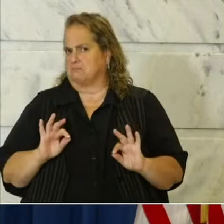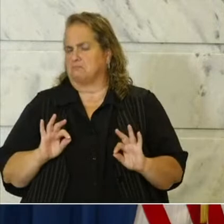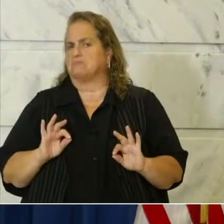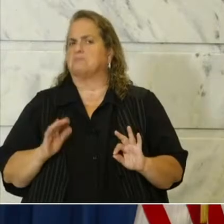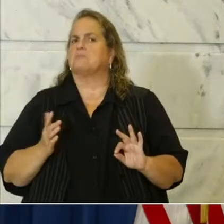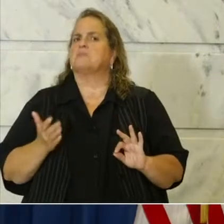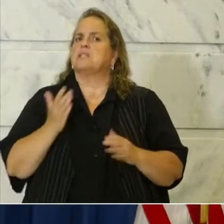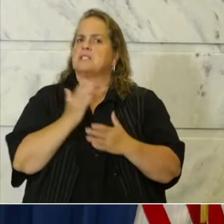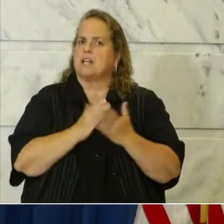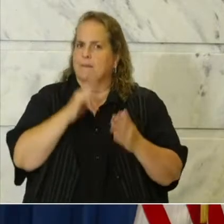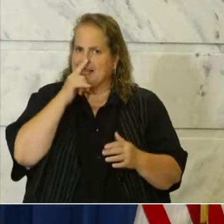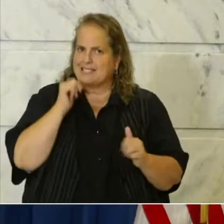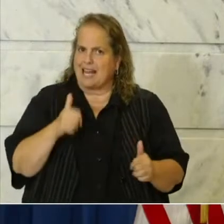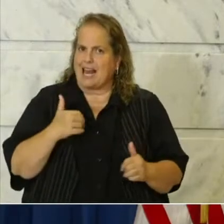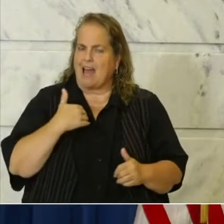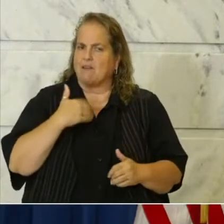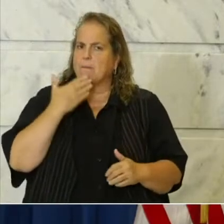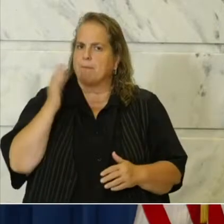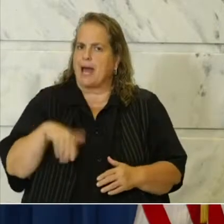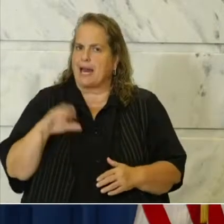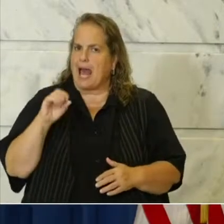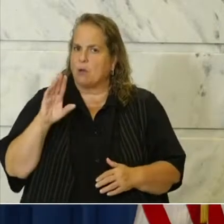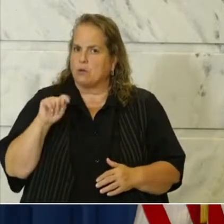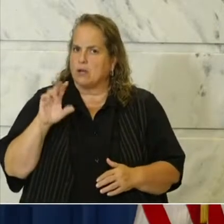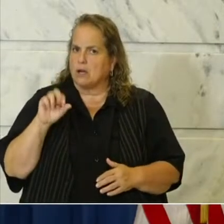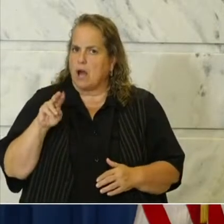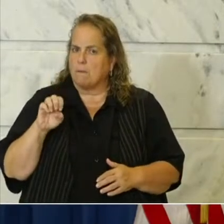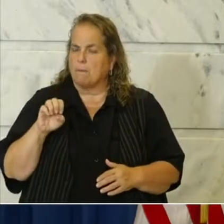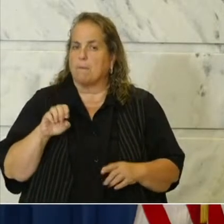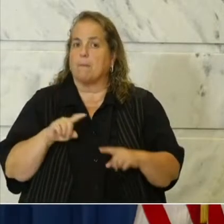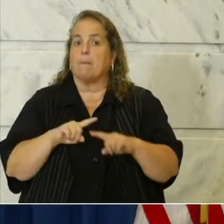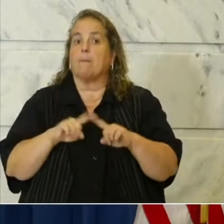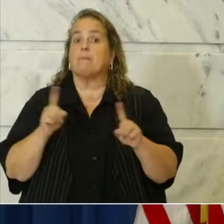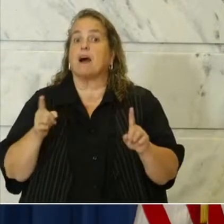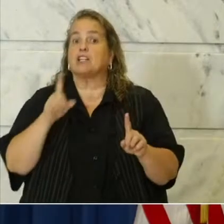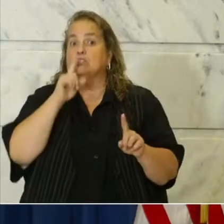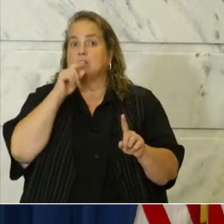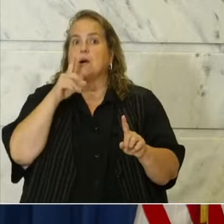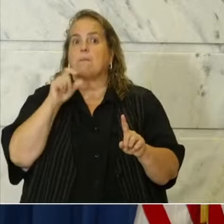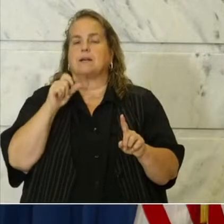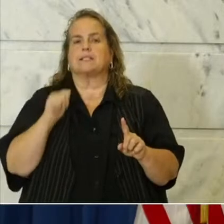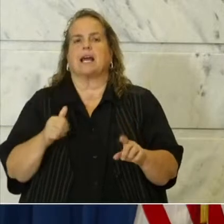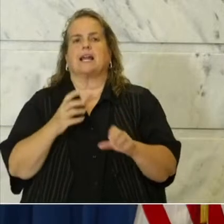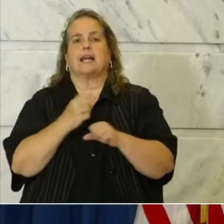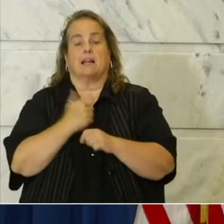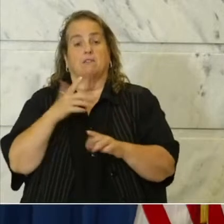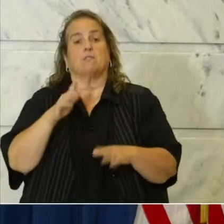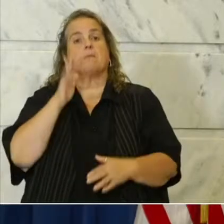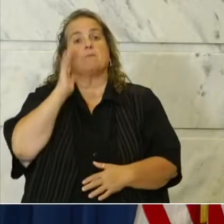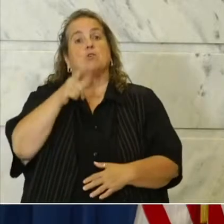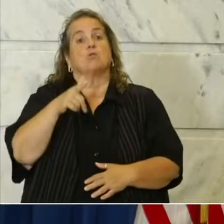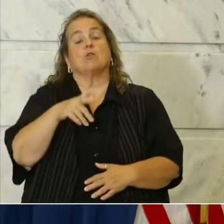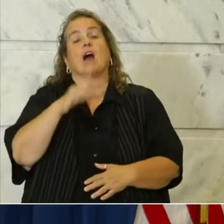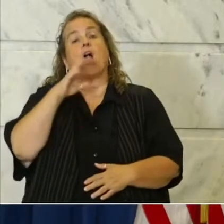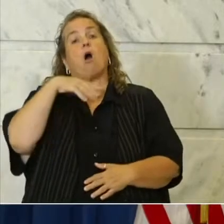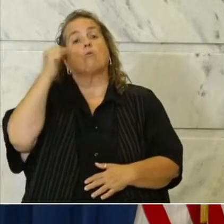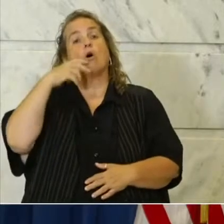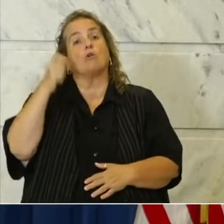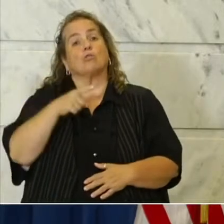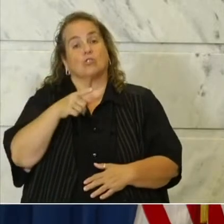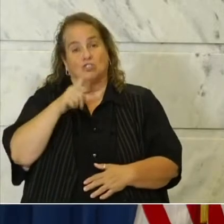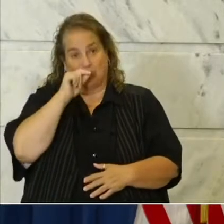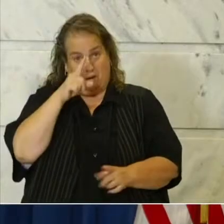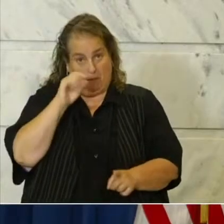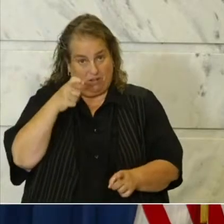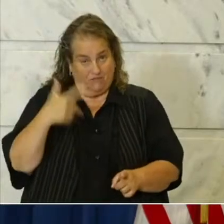benign, and some kids can have a bad outcome. But it's a gift that can give again. So as you get on in life, if you are unlucky